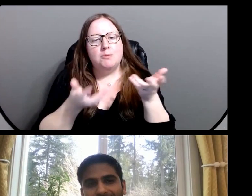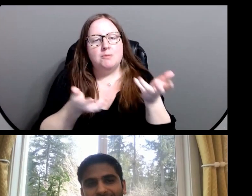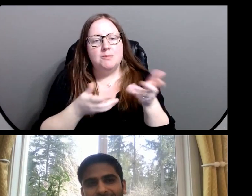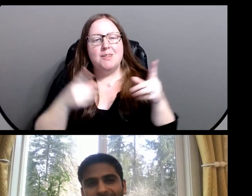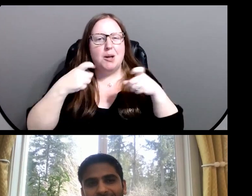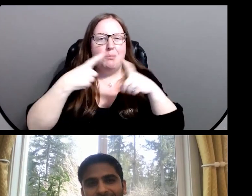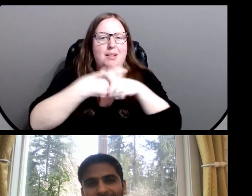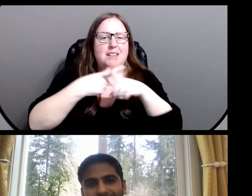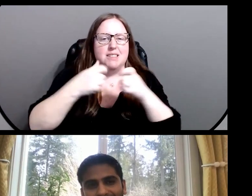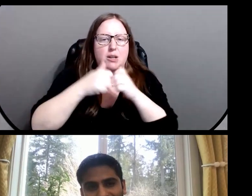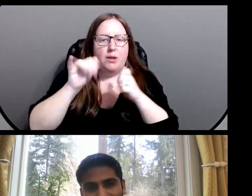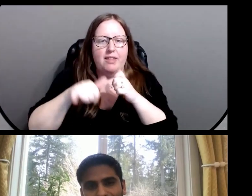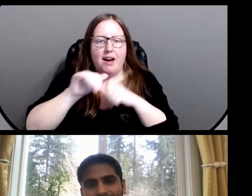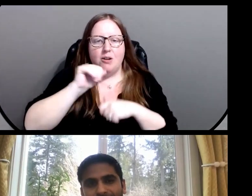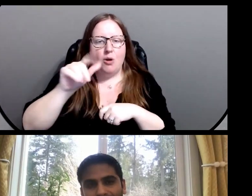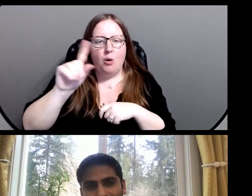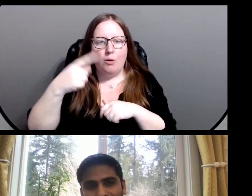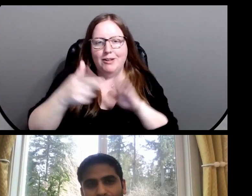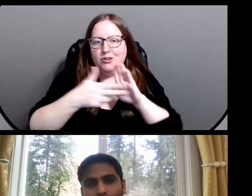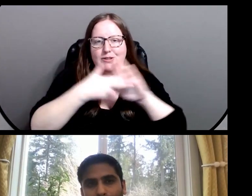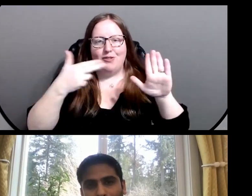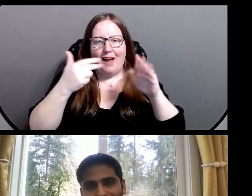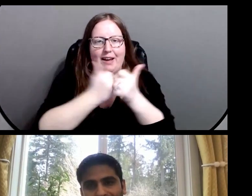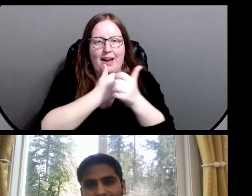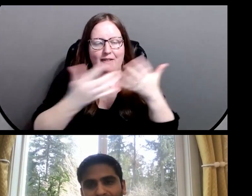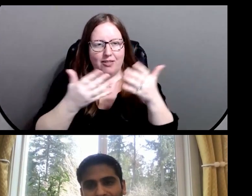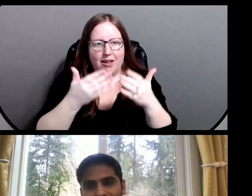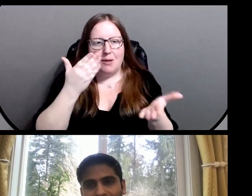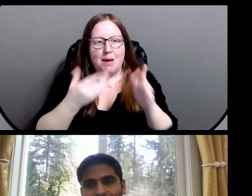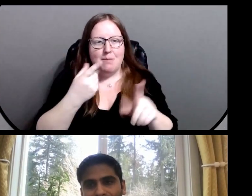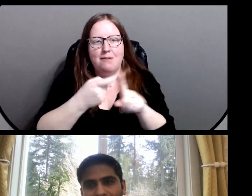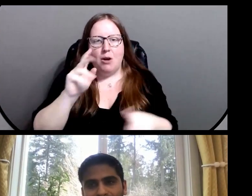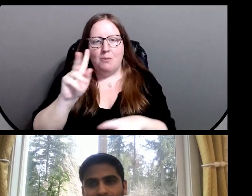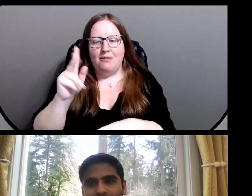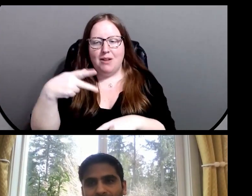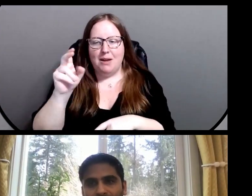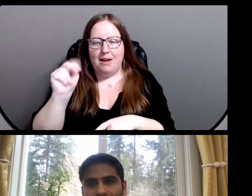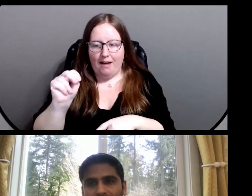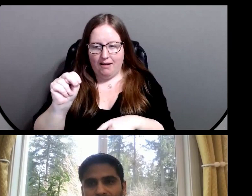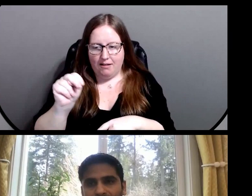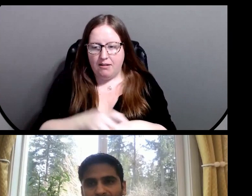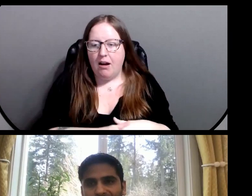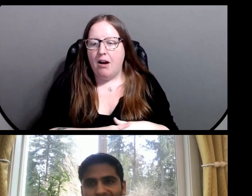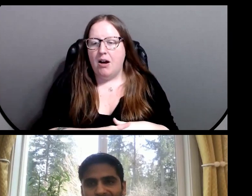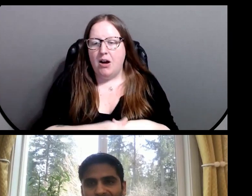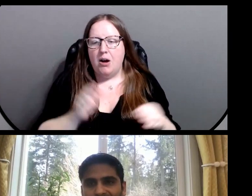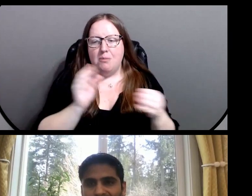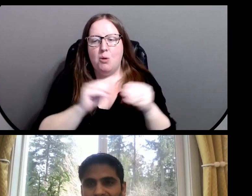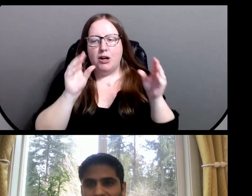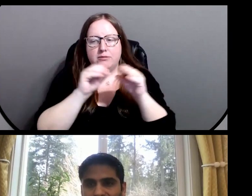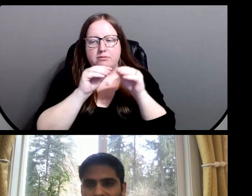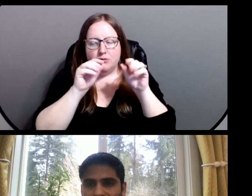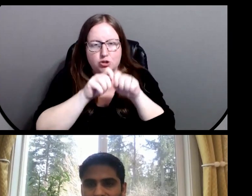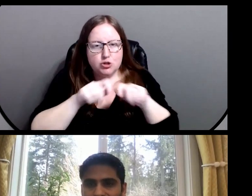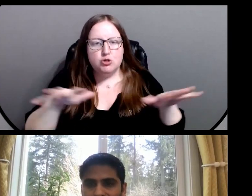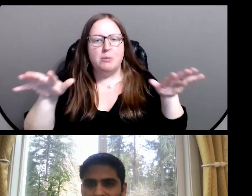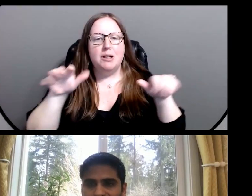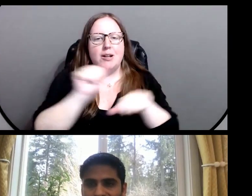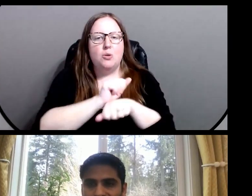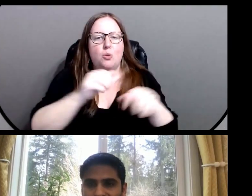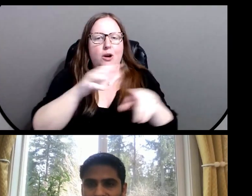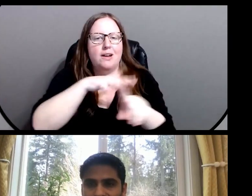complexity behind it instead of just flagging everything that might come from a VPN, right? Especially in a more distributed work environment,